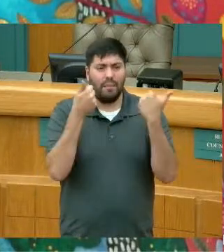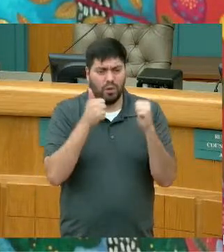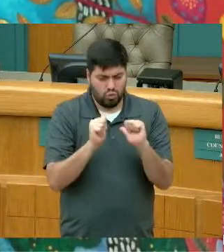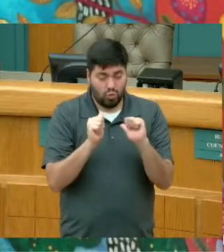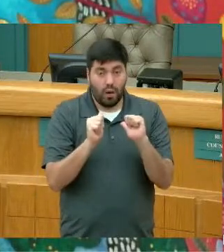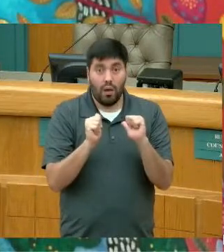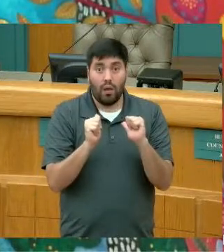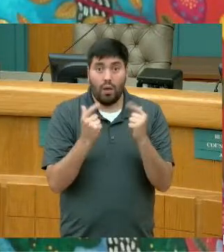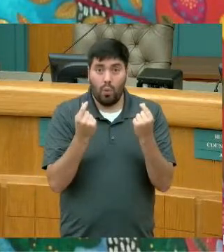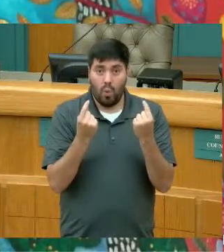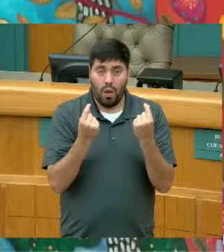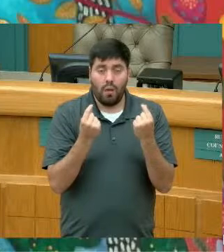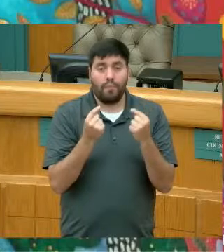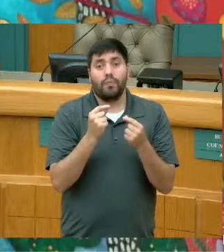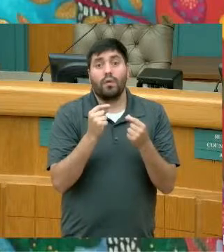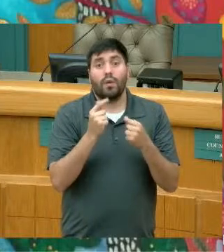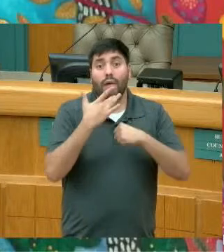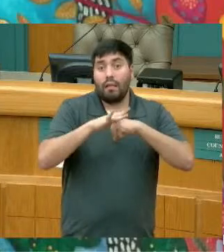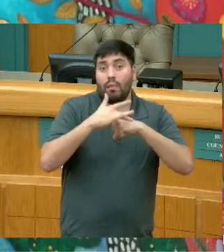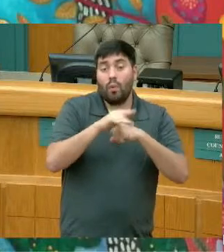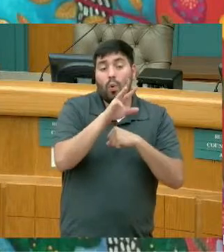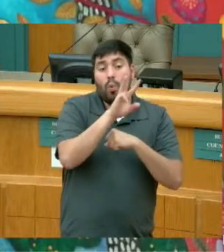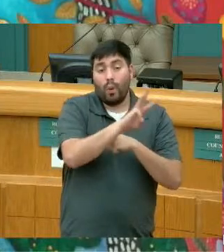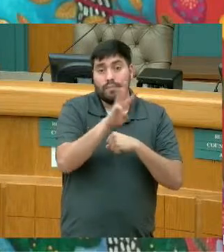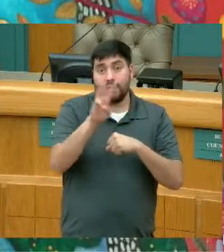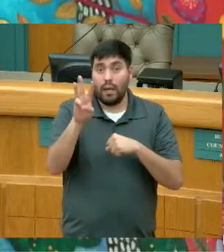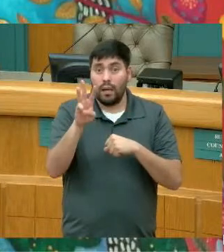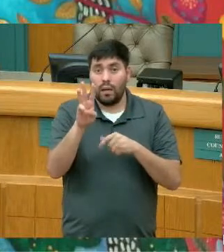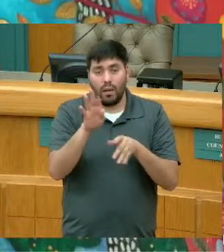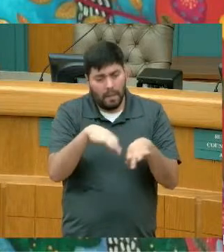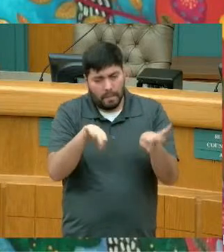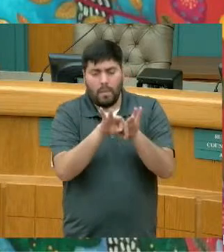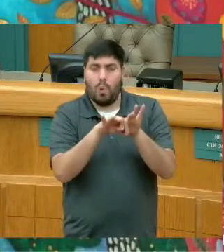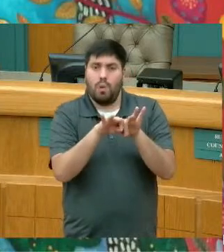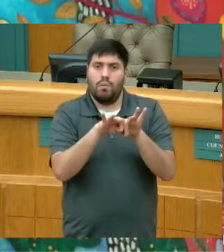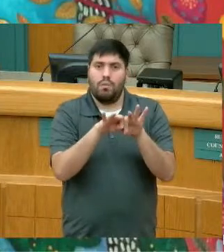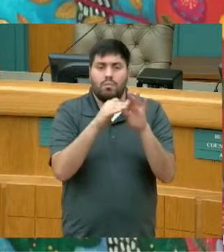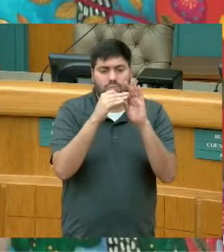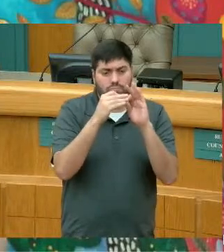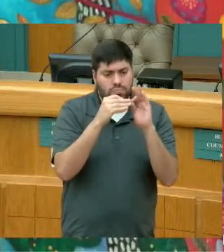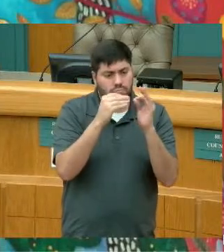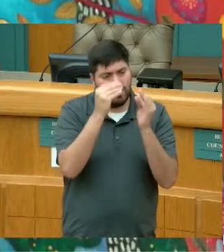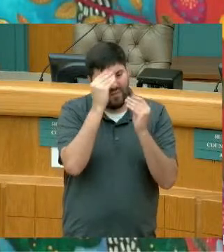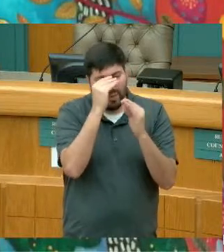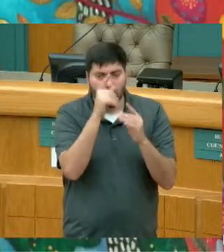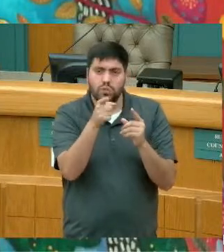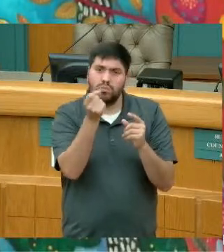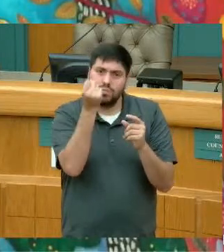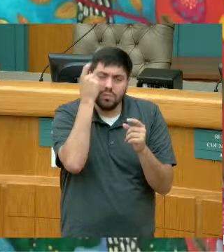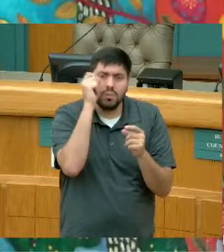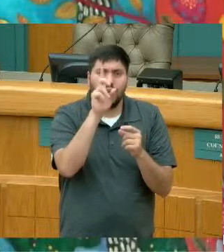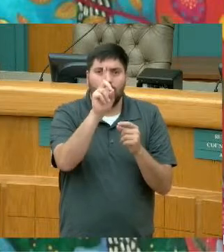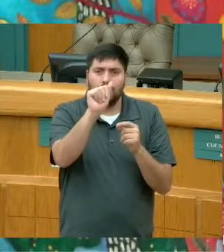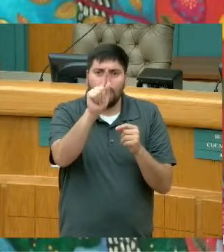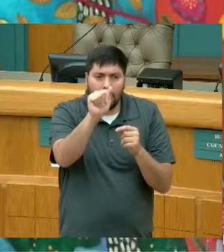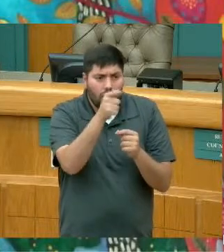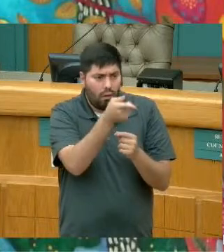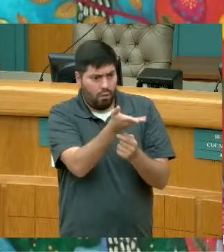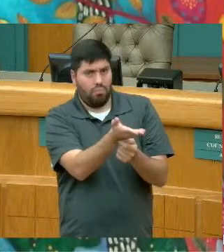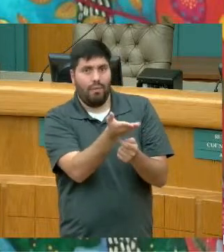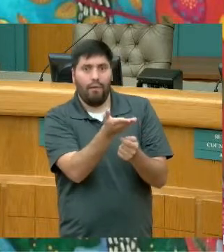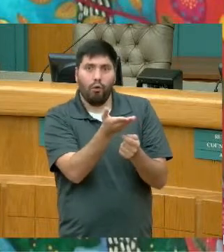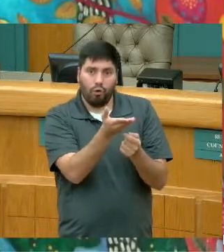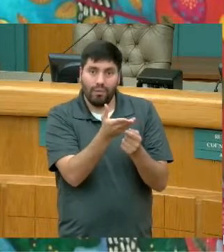put together on our website some empirical data that will help you understand this data that I talk